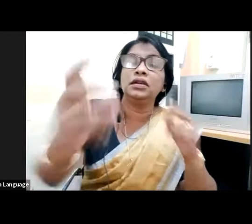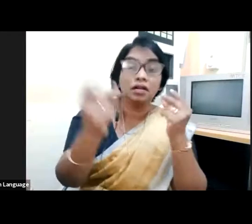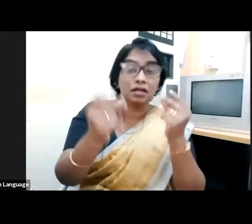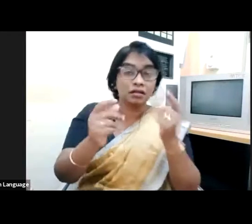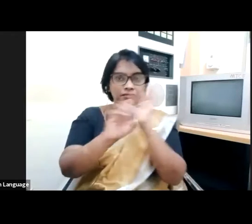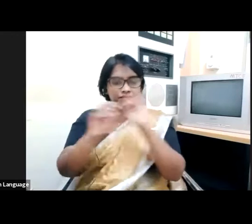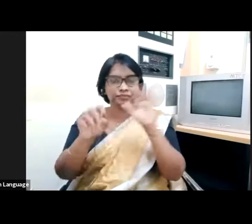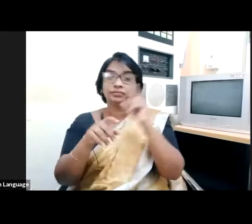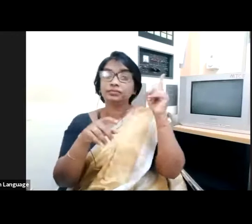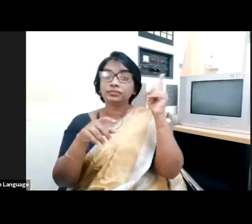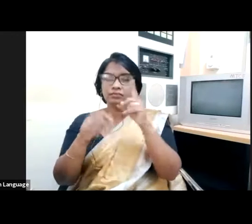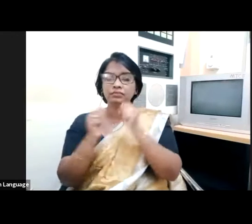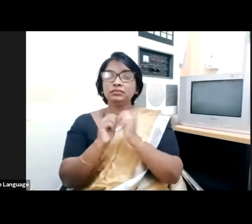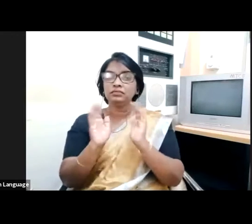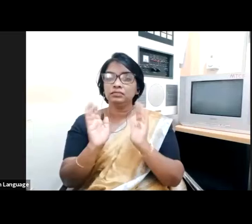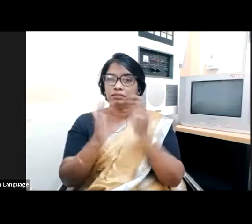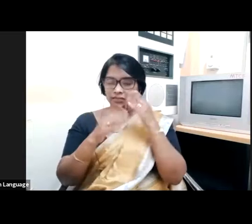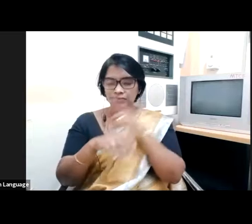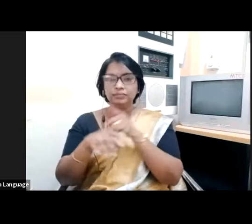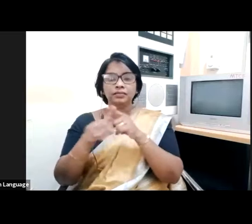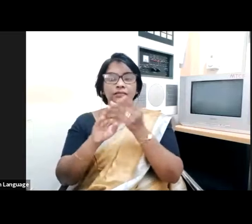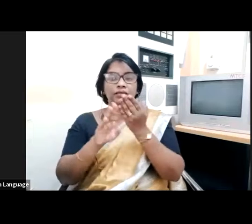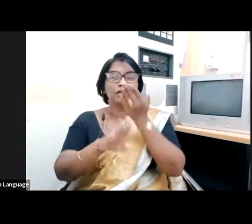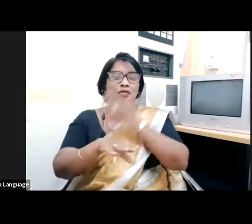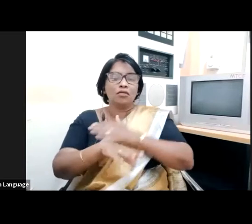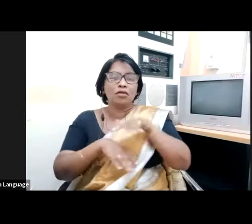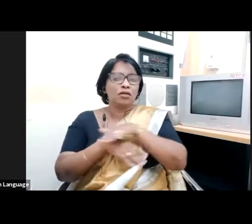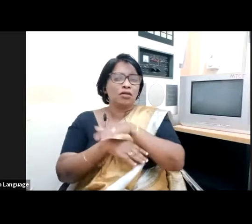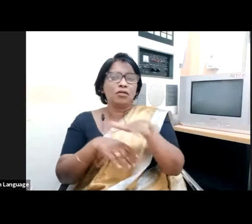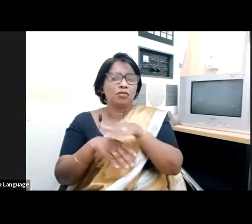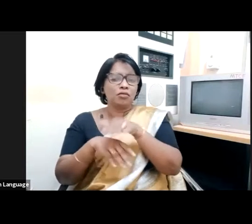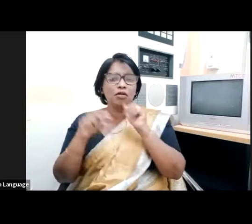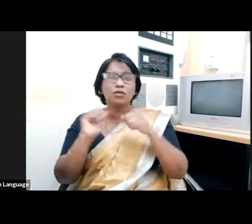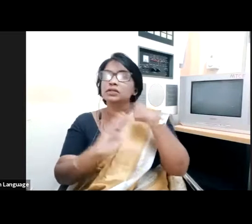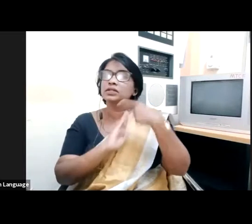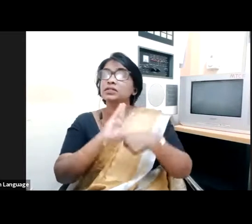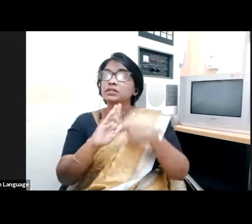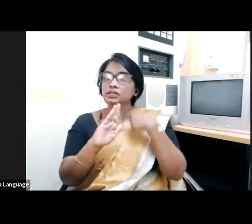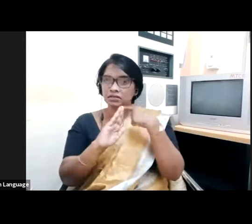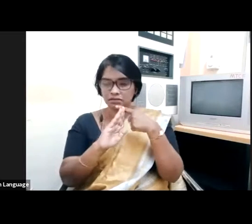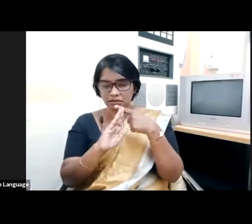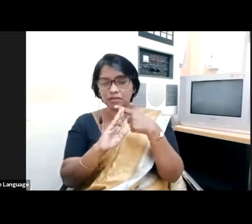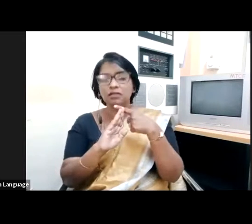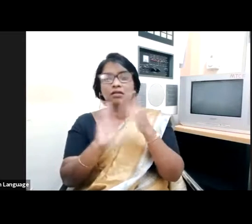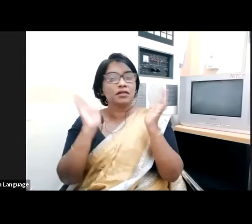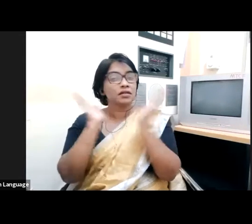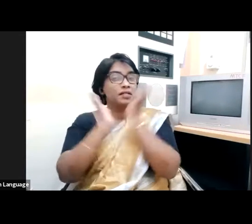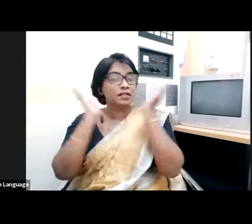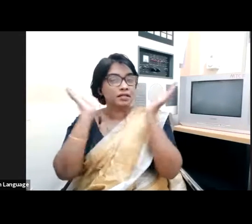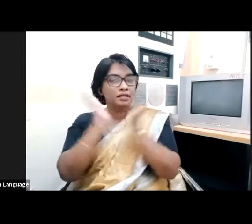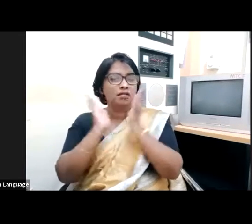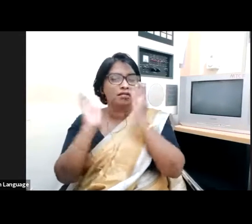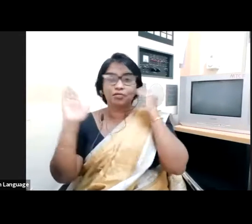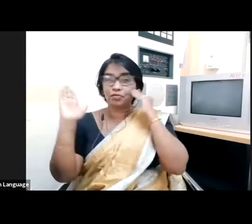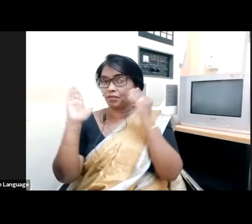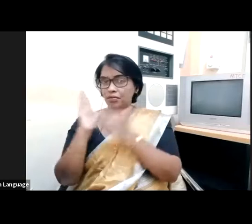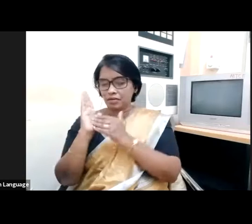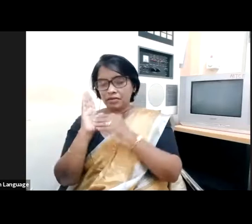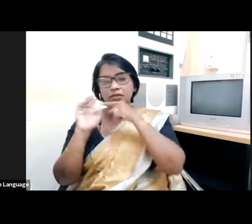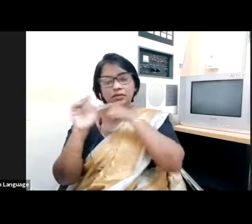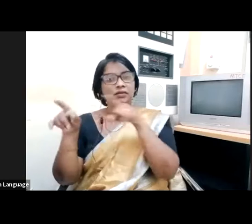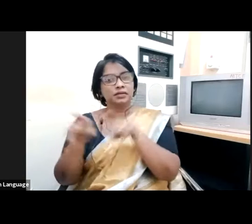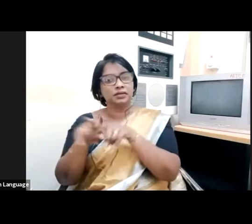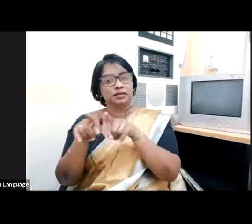Sri Lanka's forestry sector. Now, as there are lots of statistics on the forestry sector,